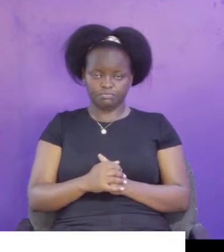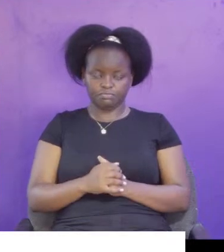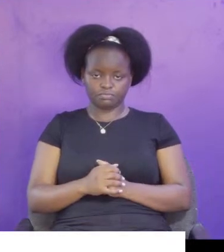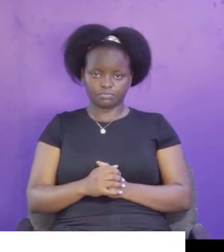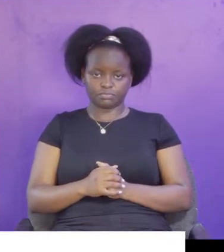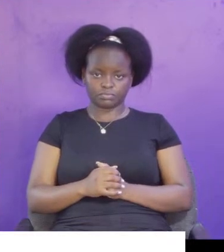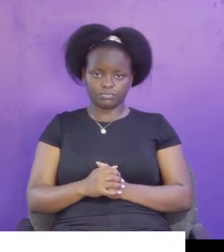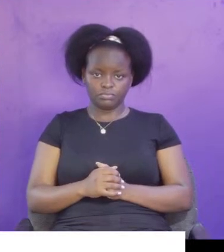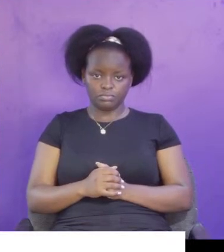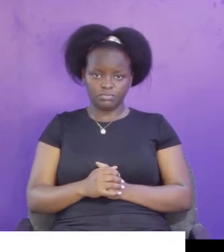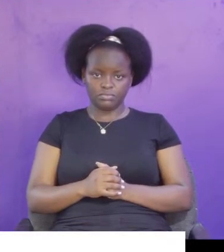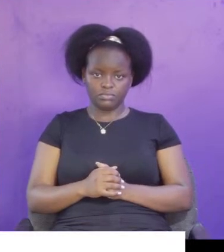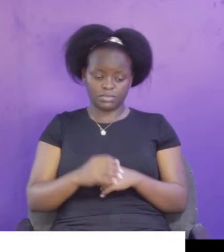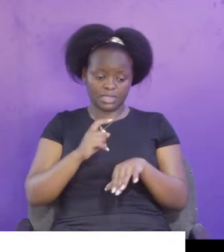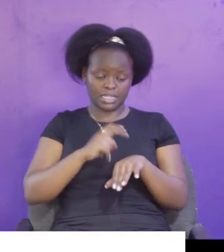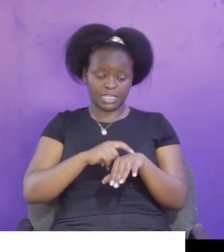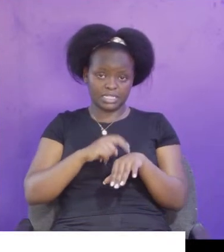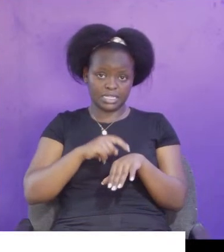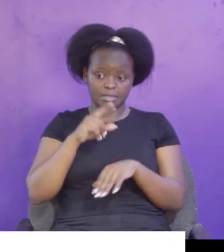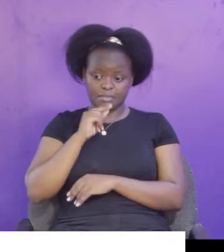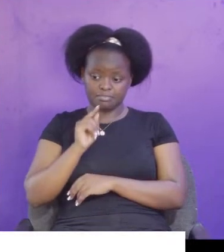When Fidel was born,